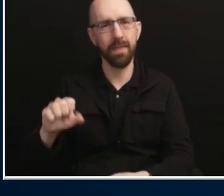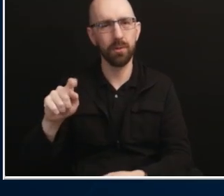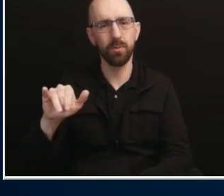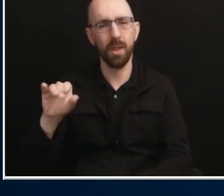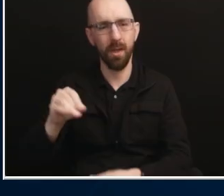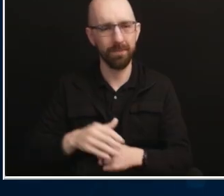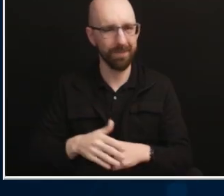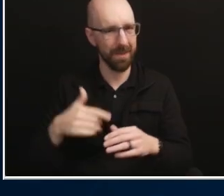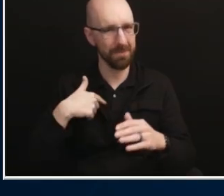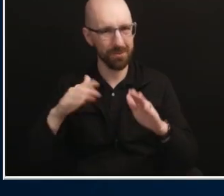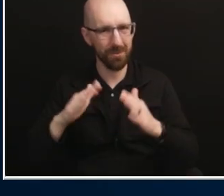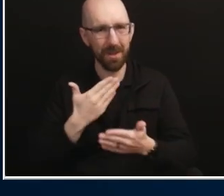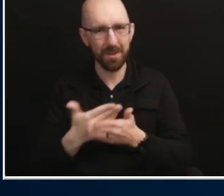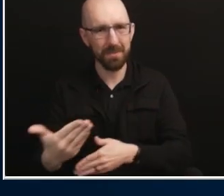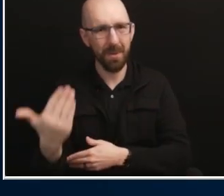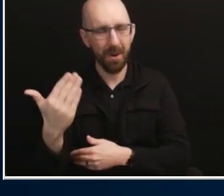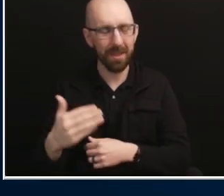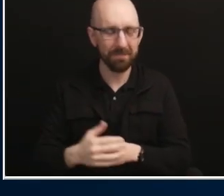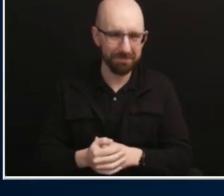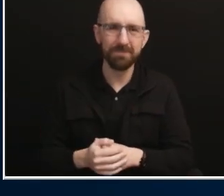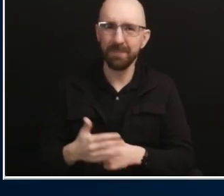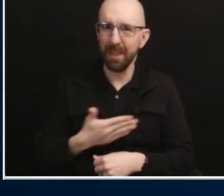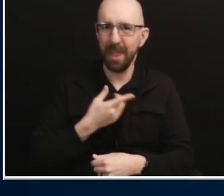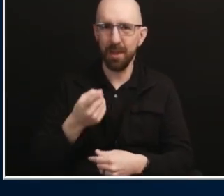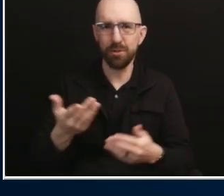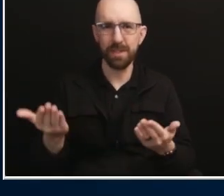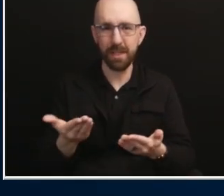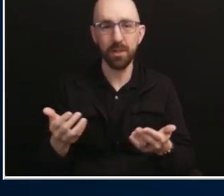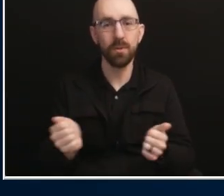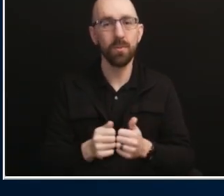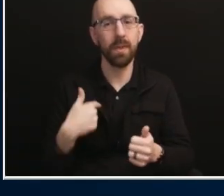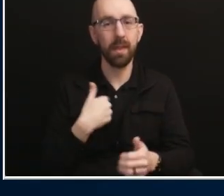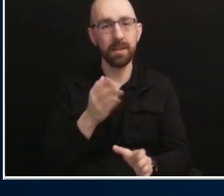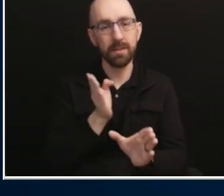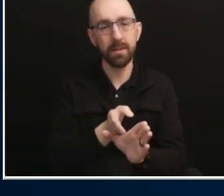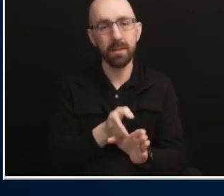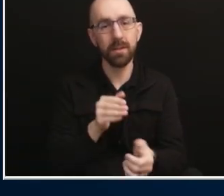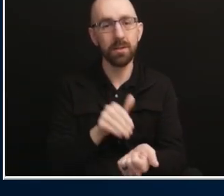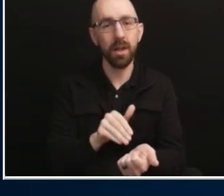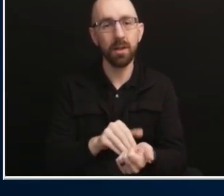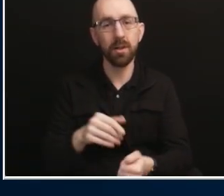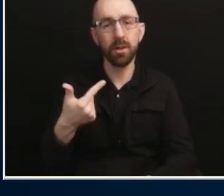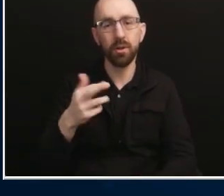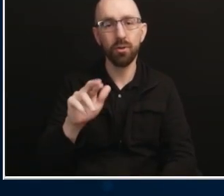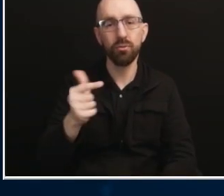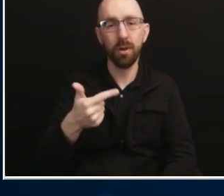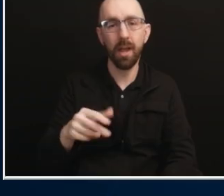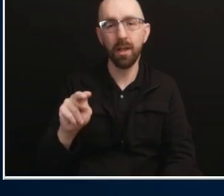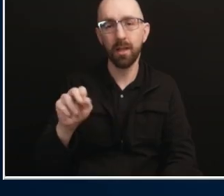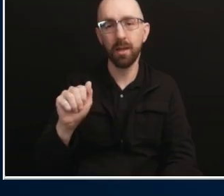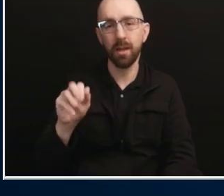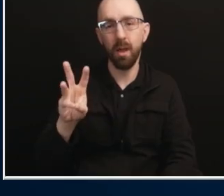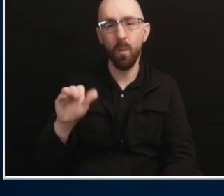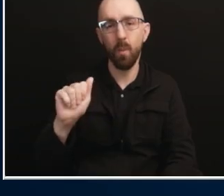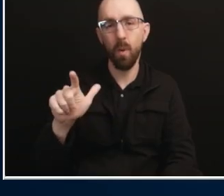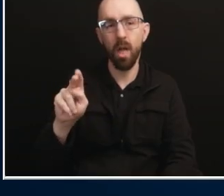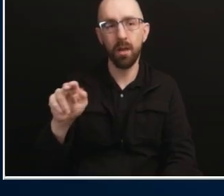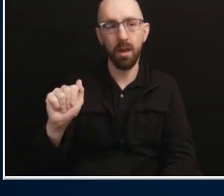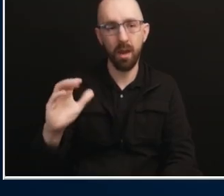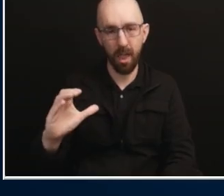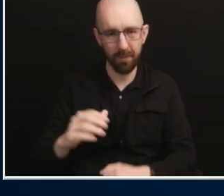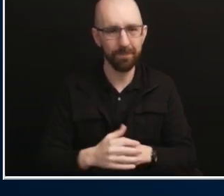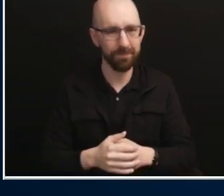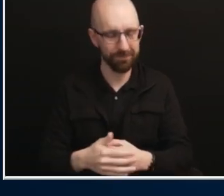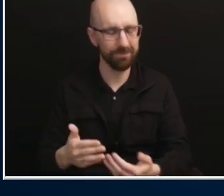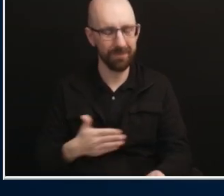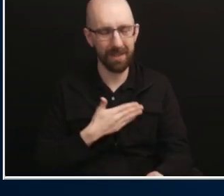you. Good to have you. And here in studio with us is psychologist Dr. Greg Nawalnik. How are you? Great, Jess. How are you? Good, good. Thanks for being here